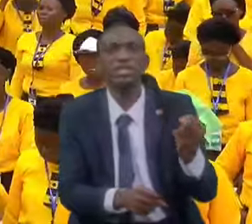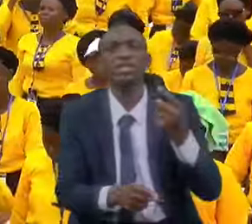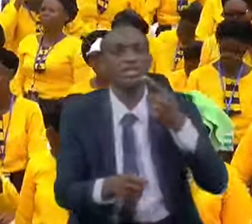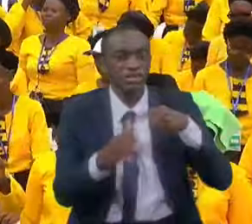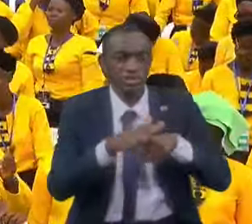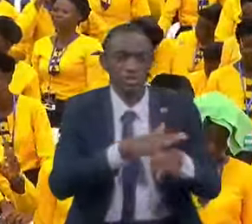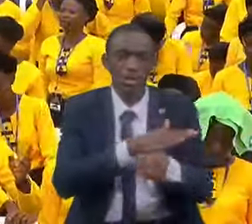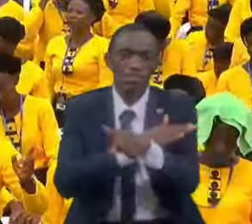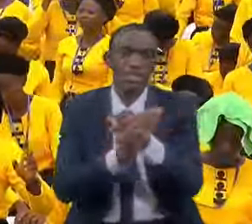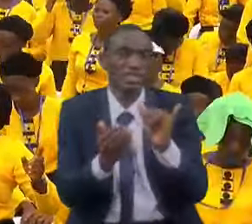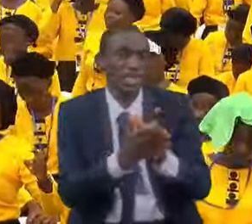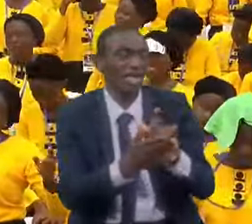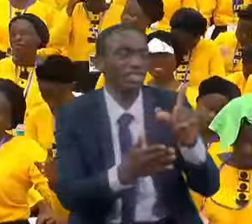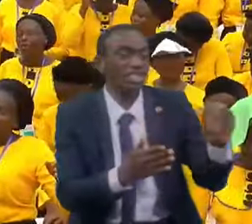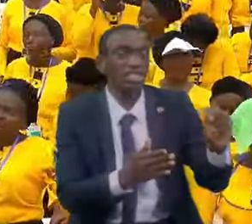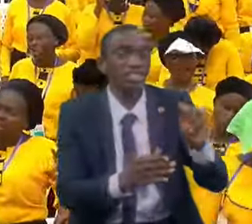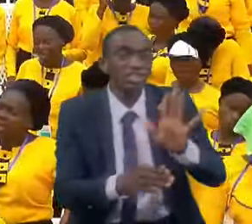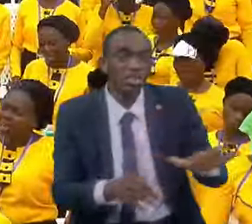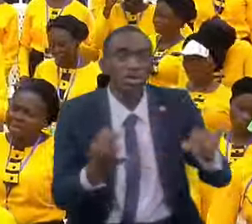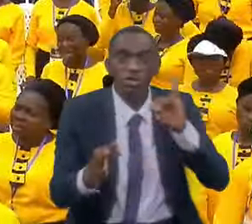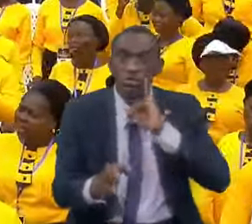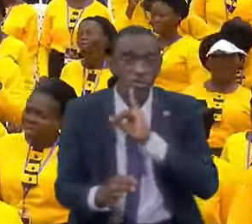are burning incense to,